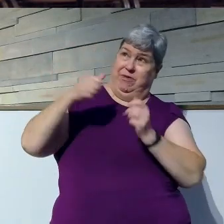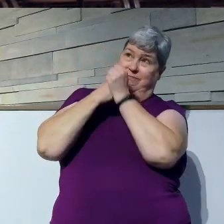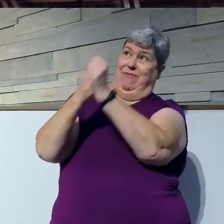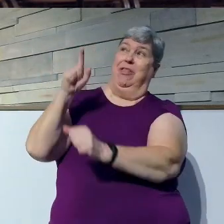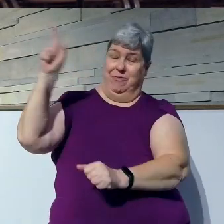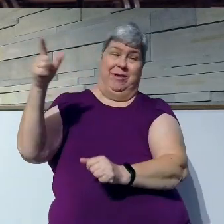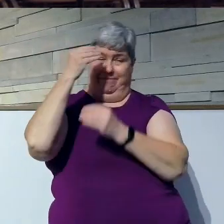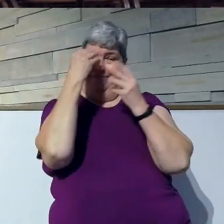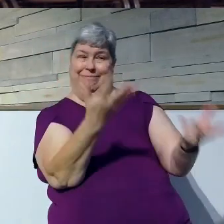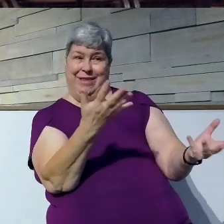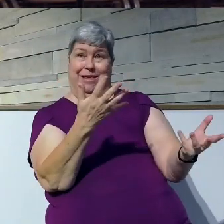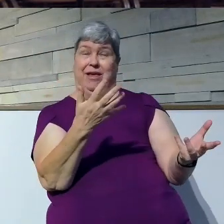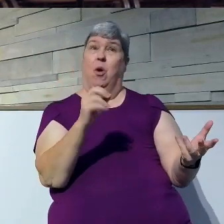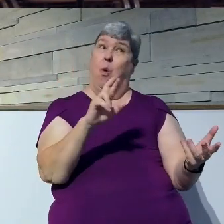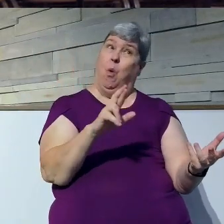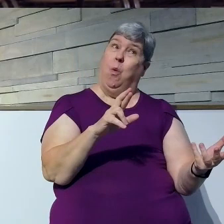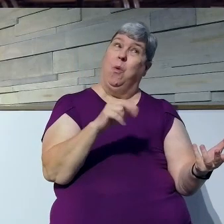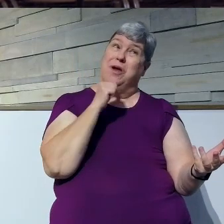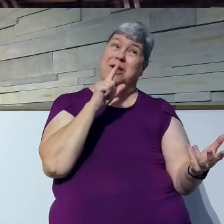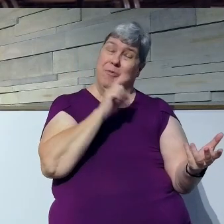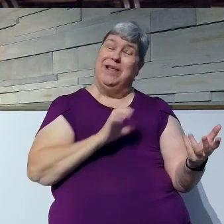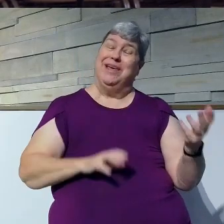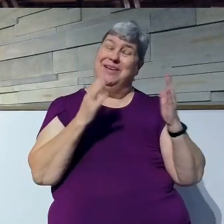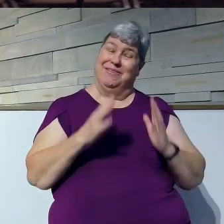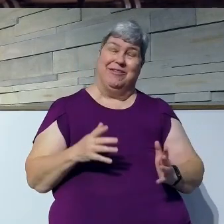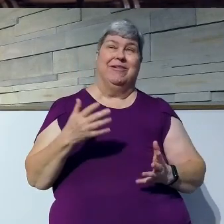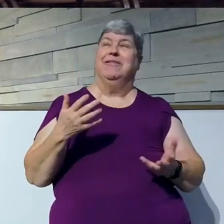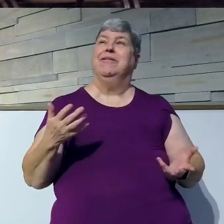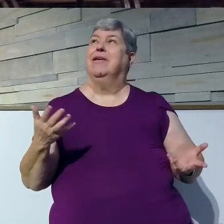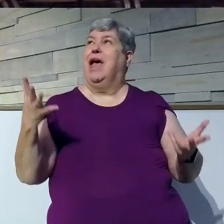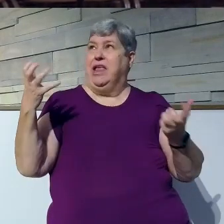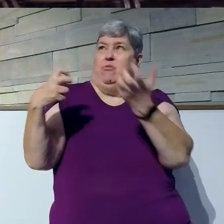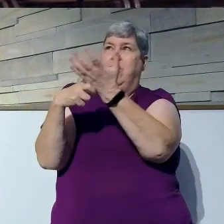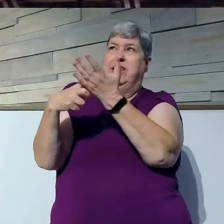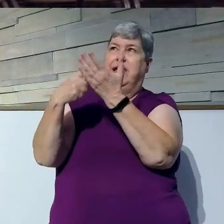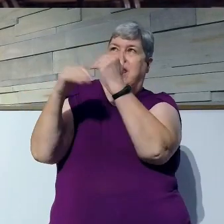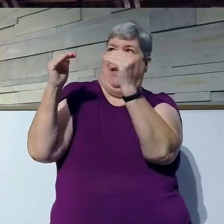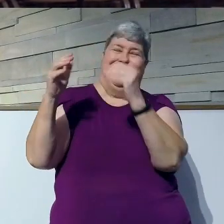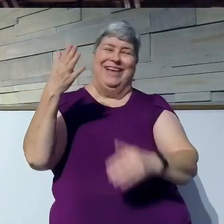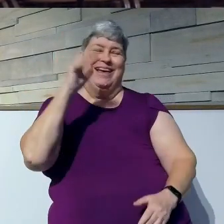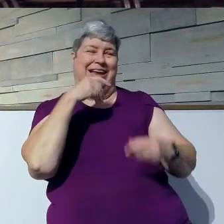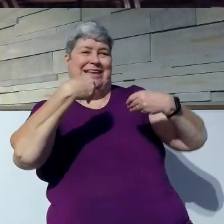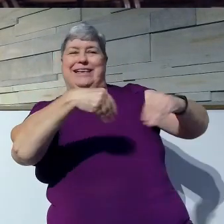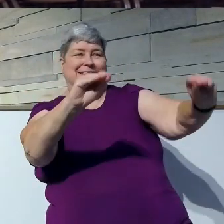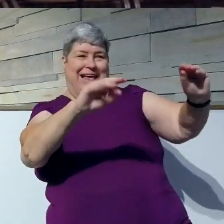says. Otherwise, in what way are you really a Christian? You're just looking for a ticket to heaven, and God doesn't sell